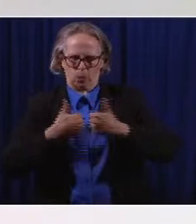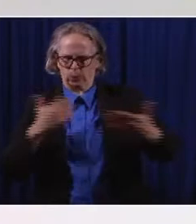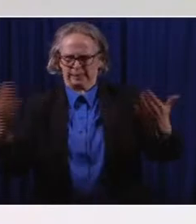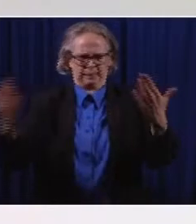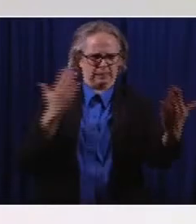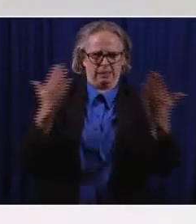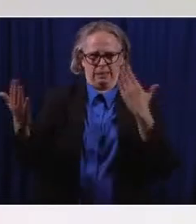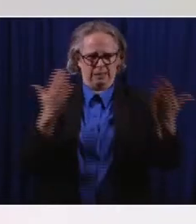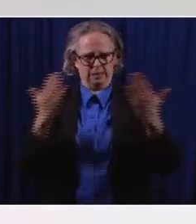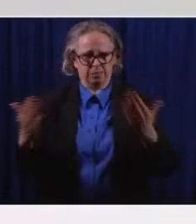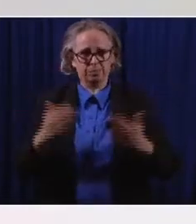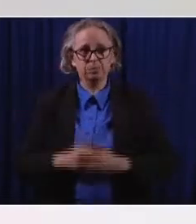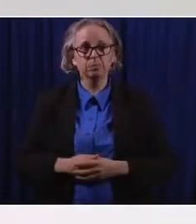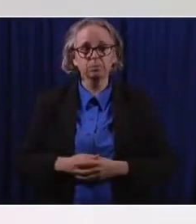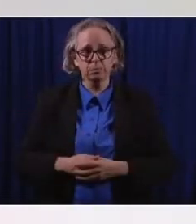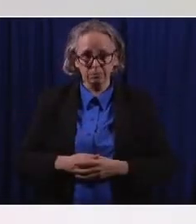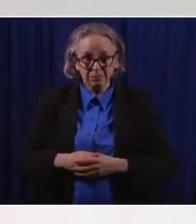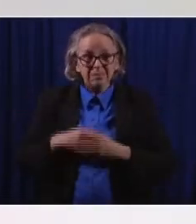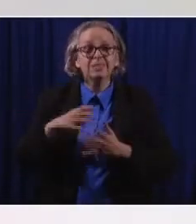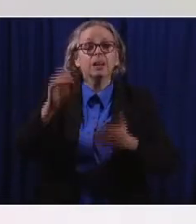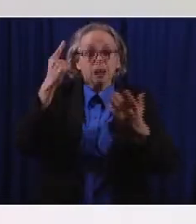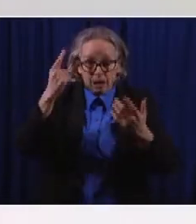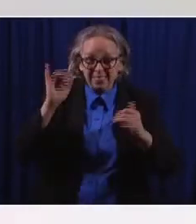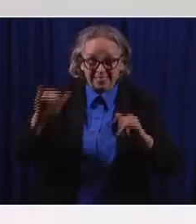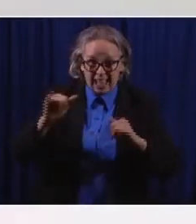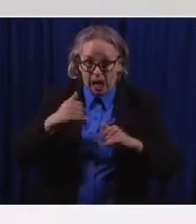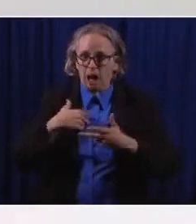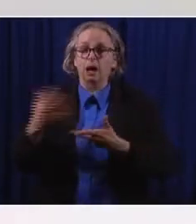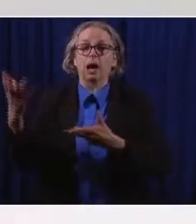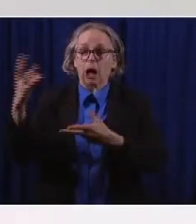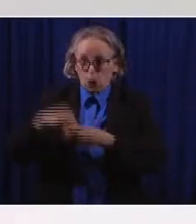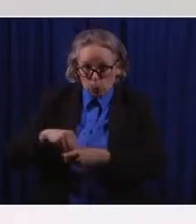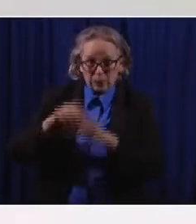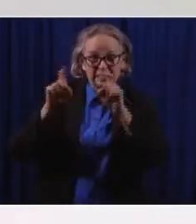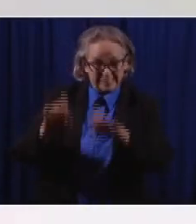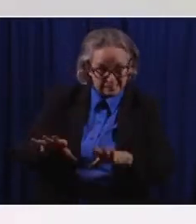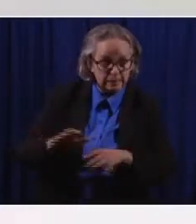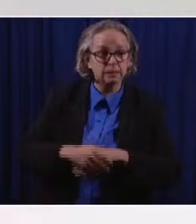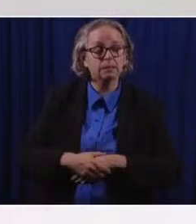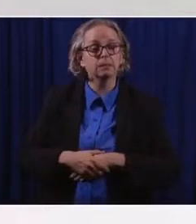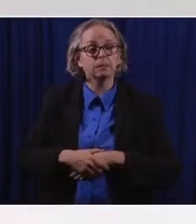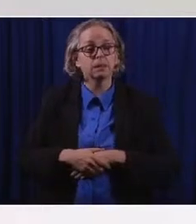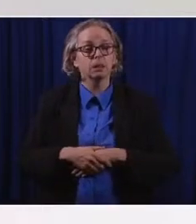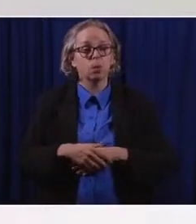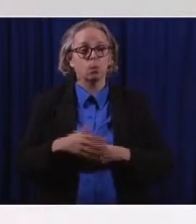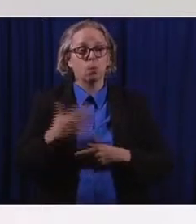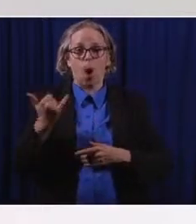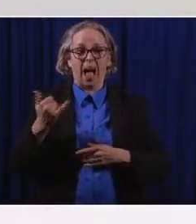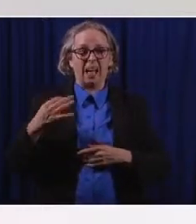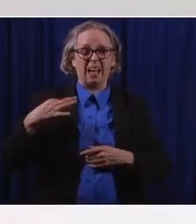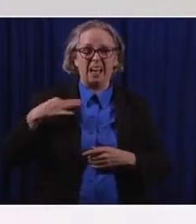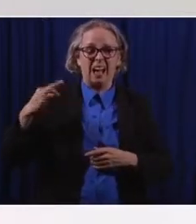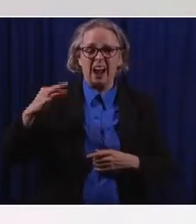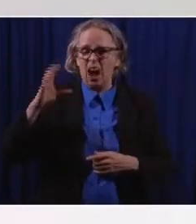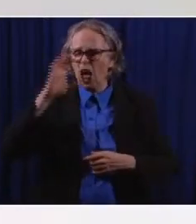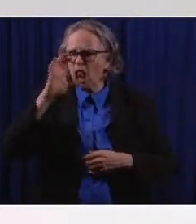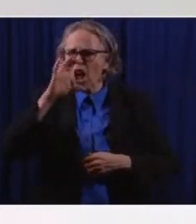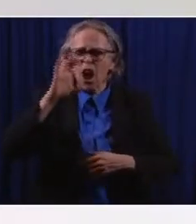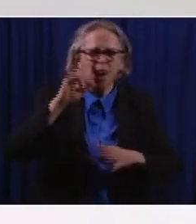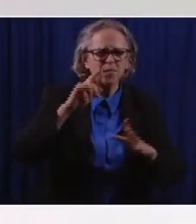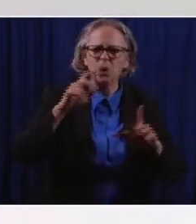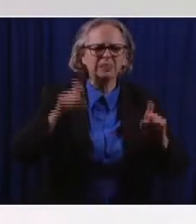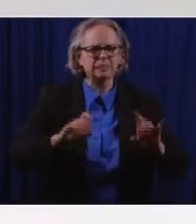to testing or their desire to be tested, or a requirement for them to be tested. So when that has been done in